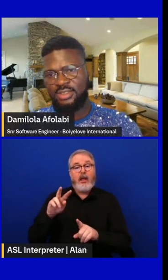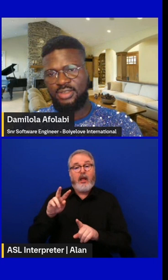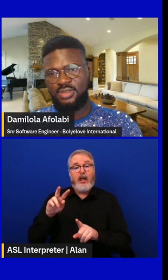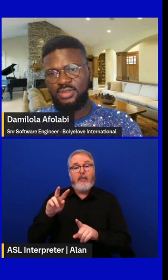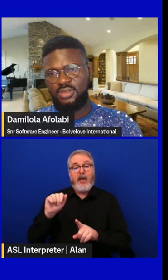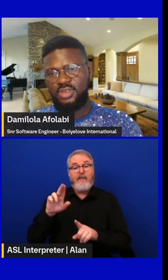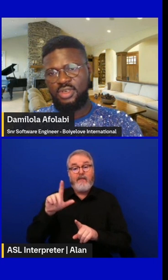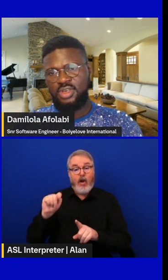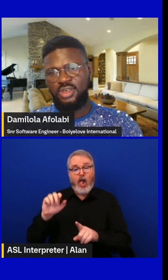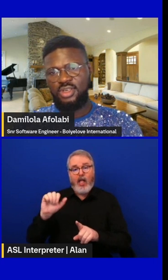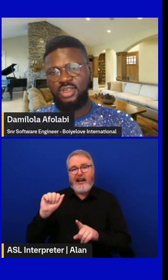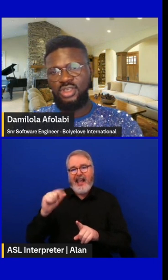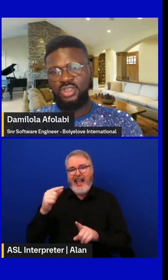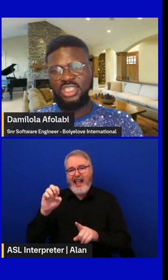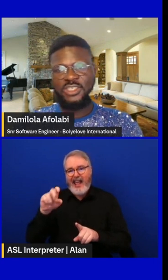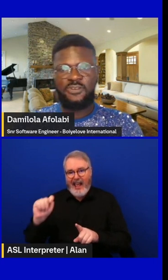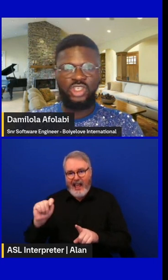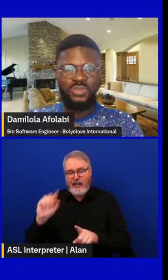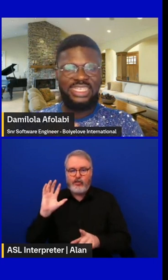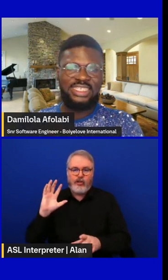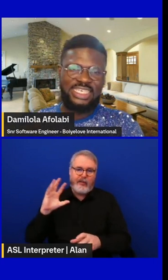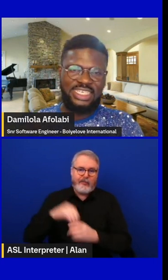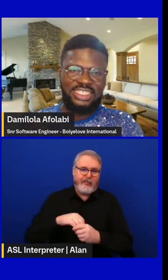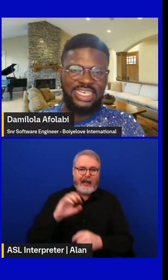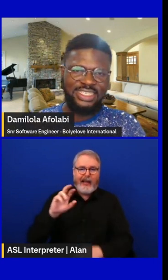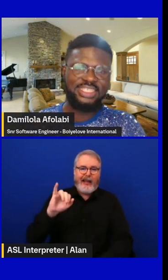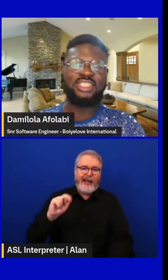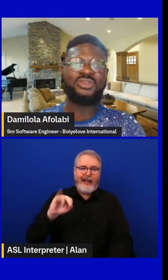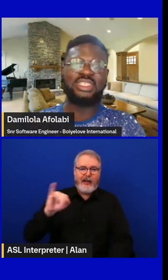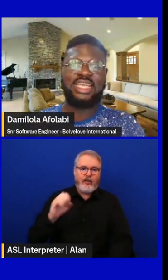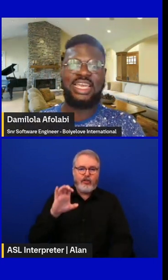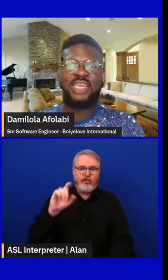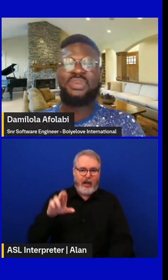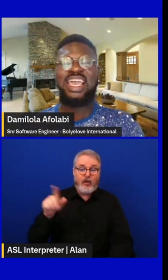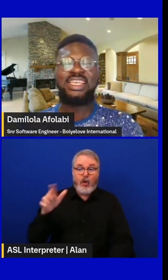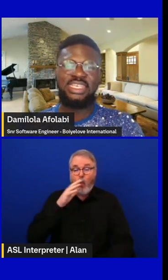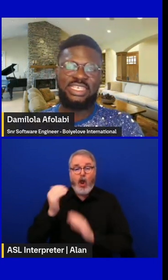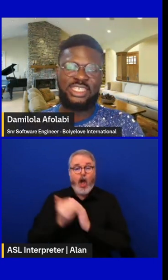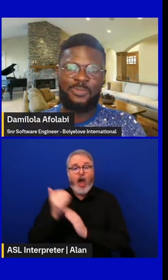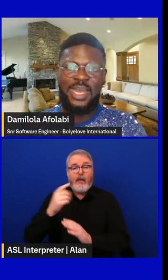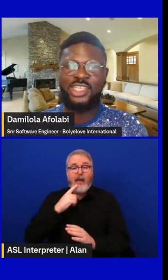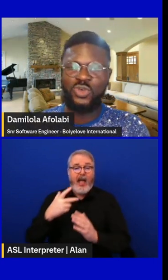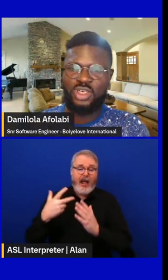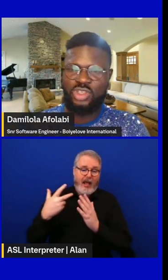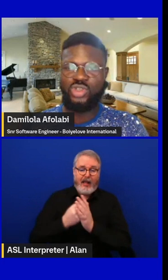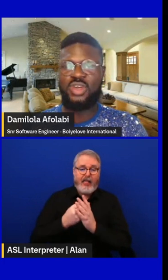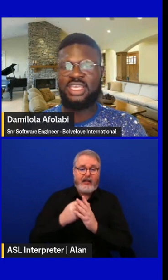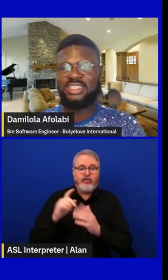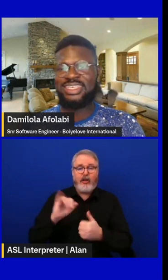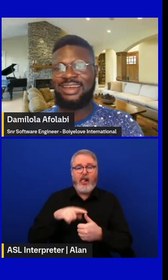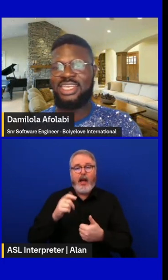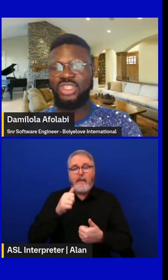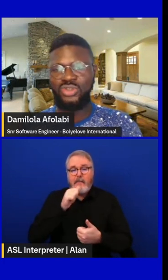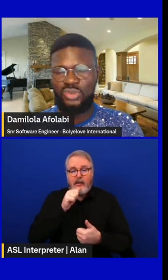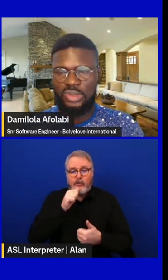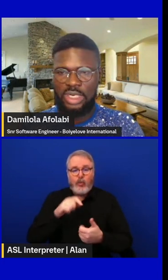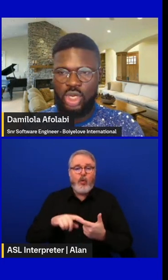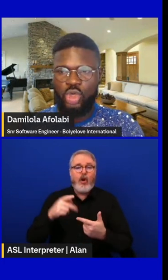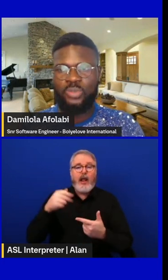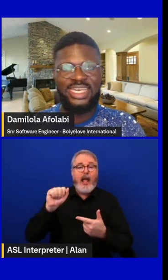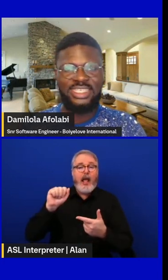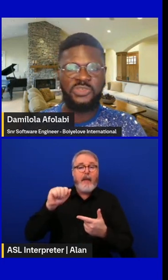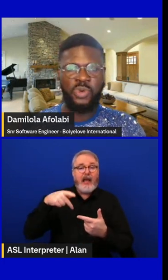Injector. So this feature automatically injects secrets like API keys, passwords, or tokens directly